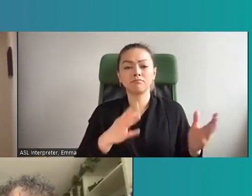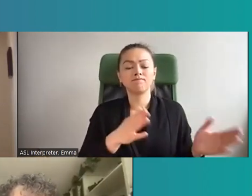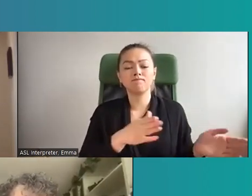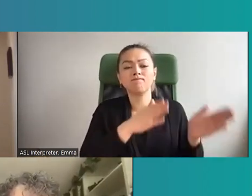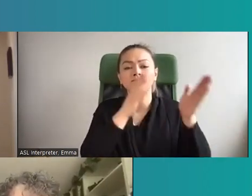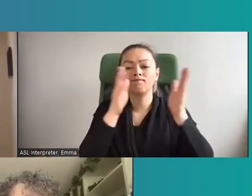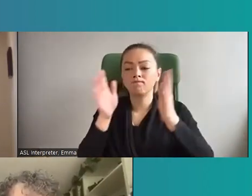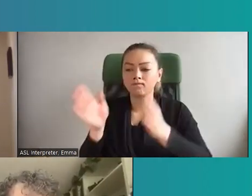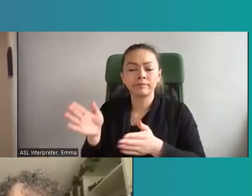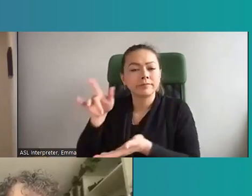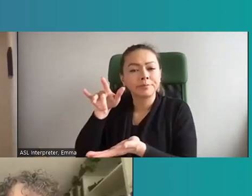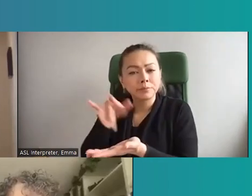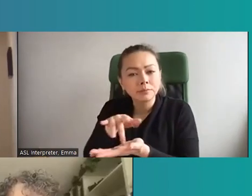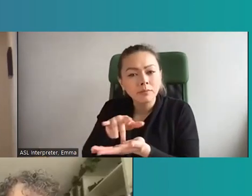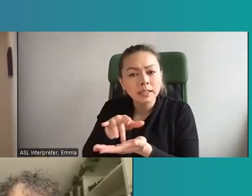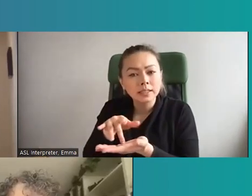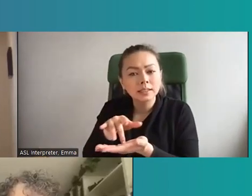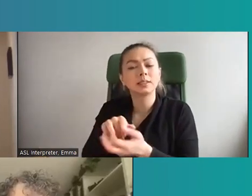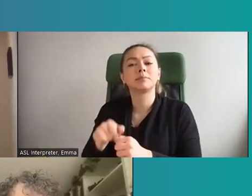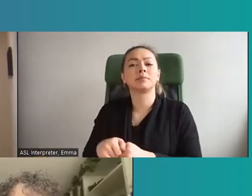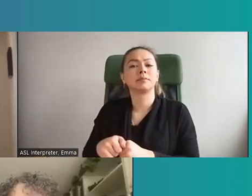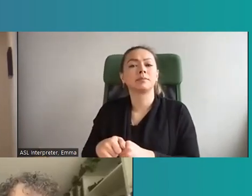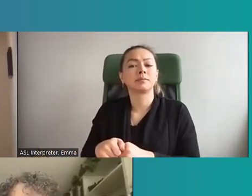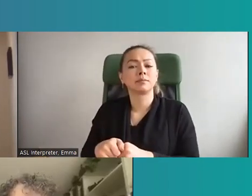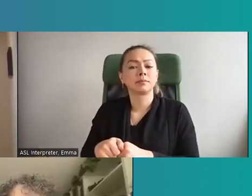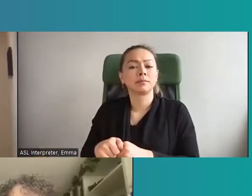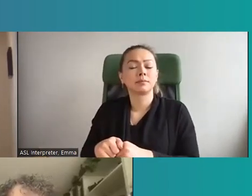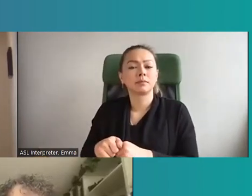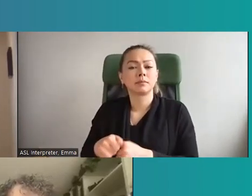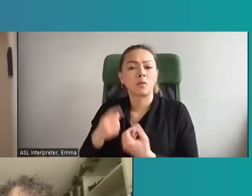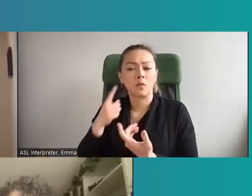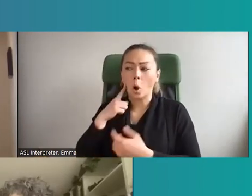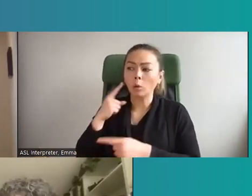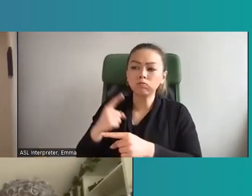and gyunhekon, our sustenance. And all of those